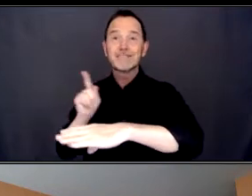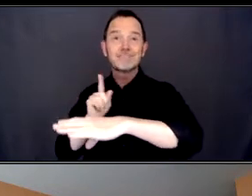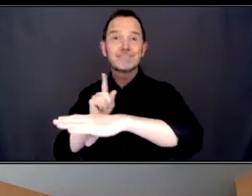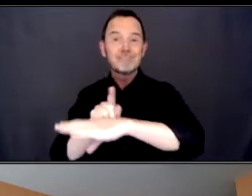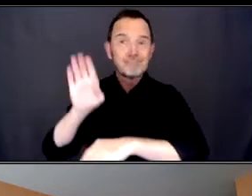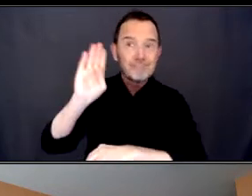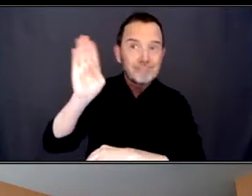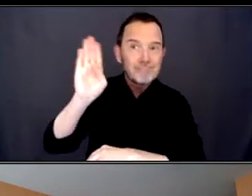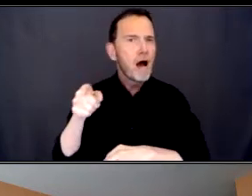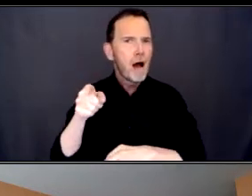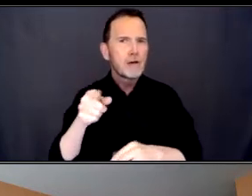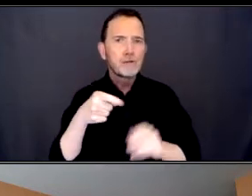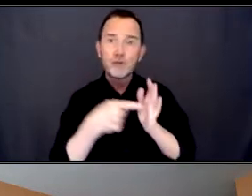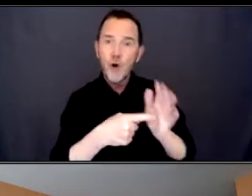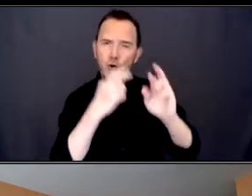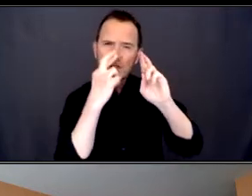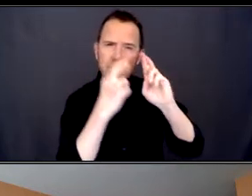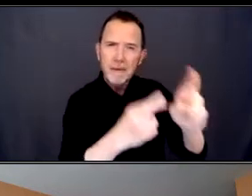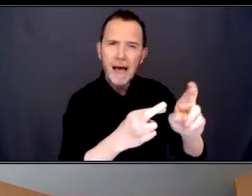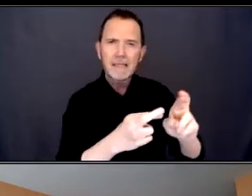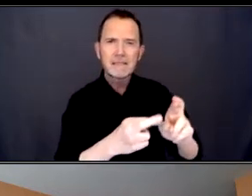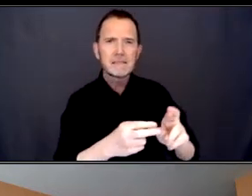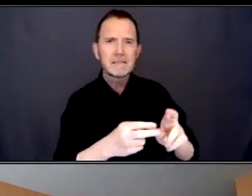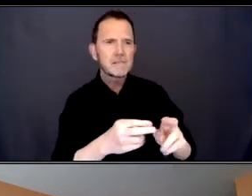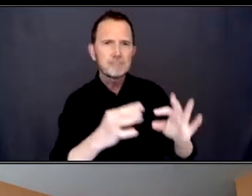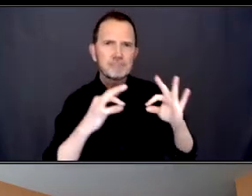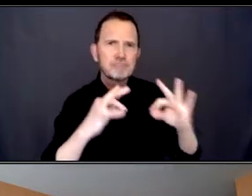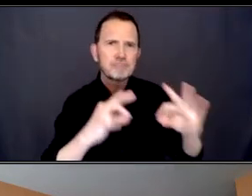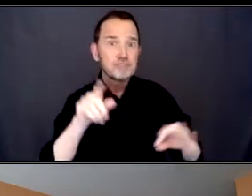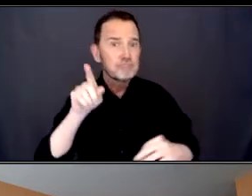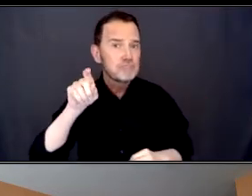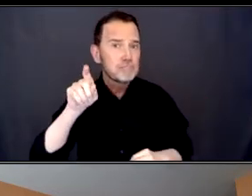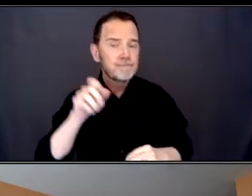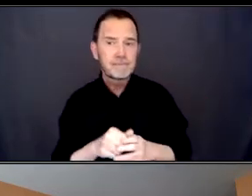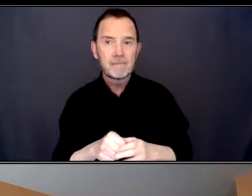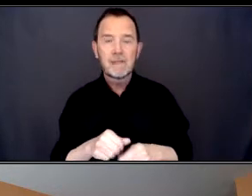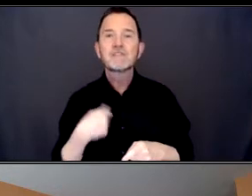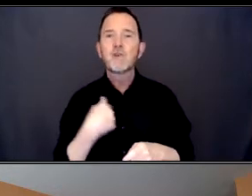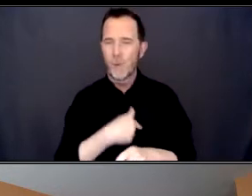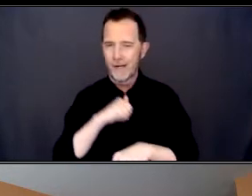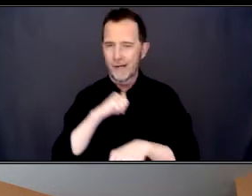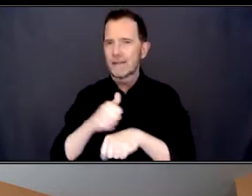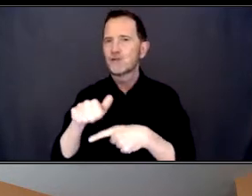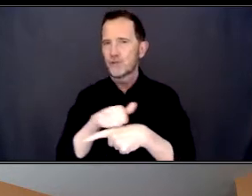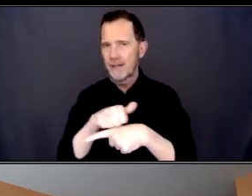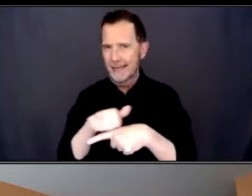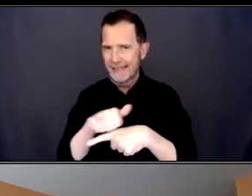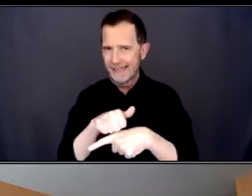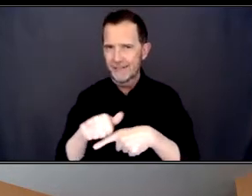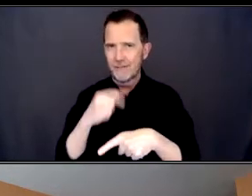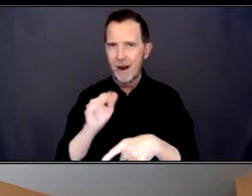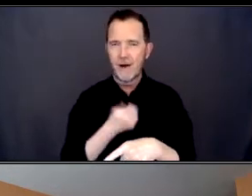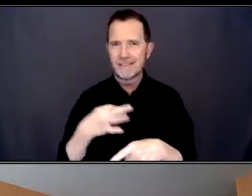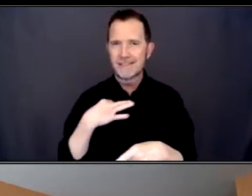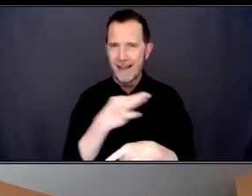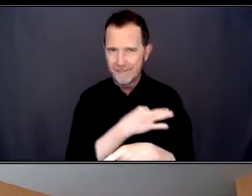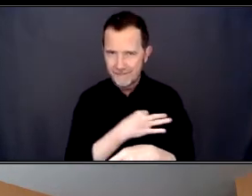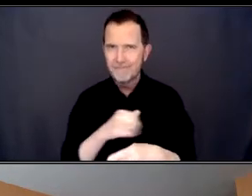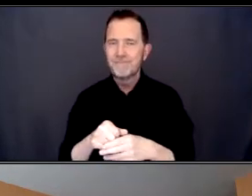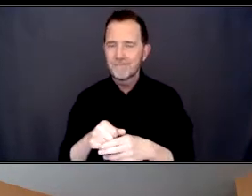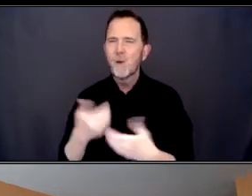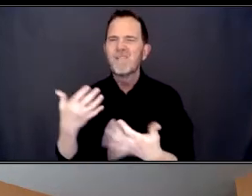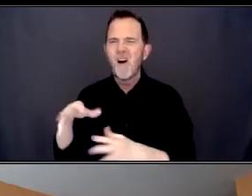giving respect to all. And in some of those trainings, we have vignettes that show different types of experiences. And one